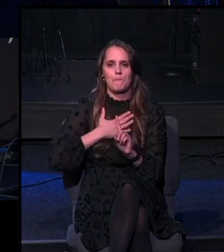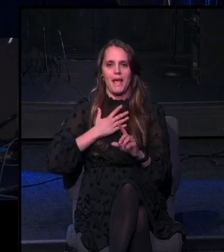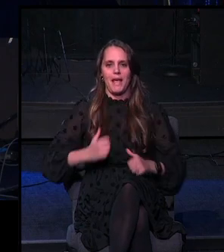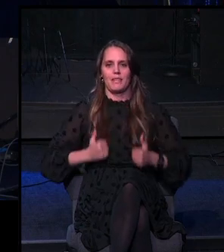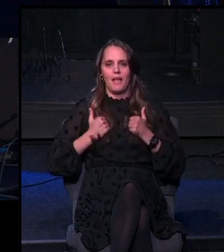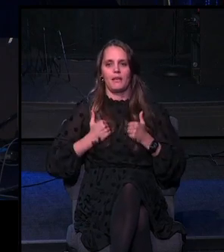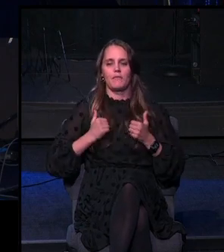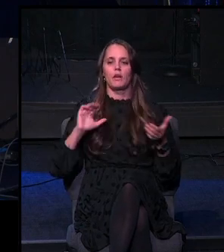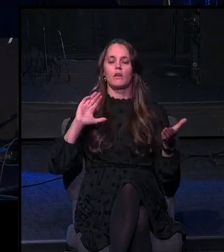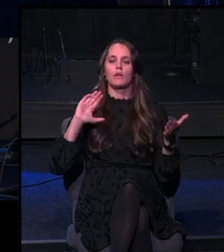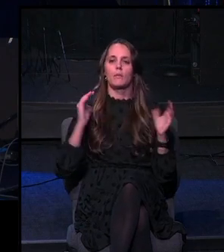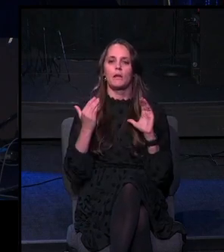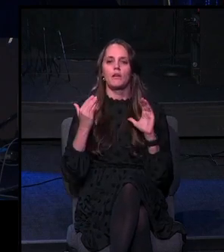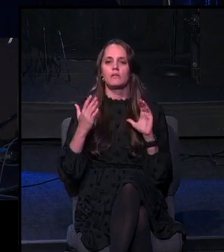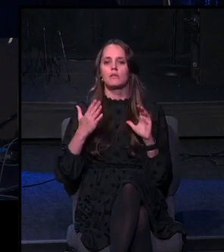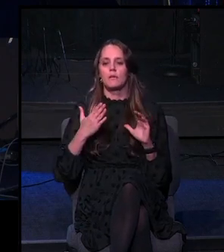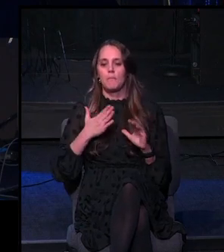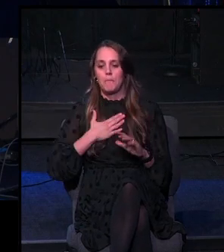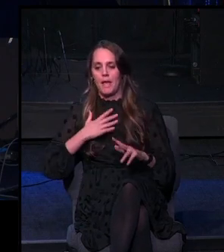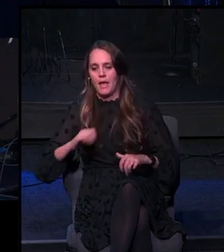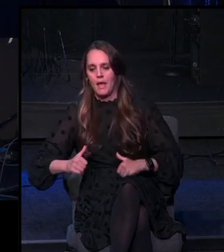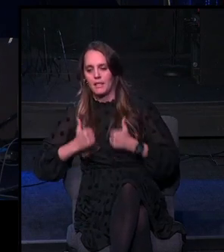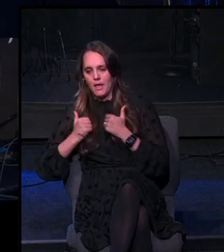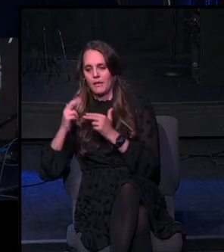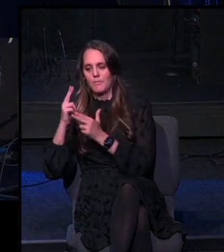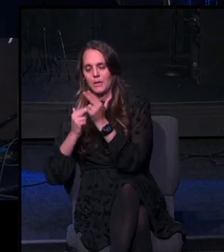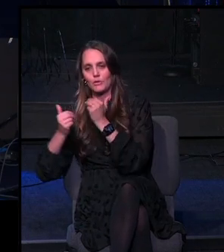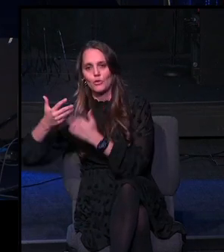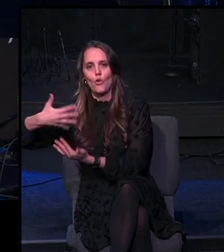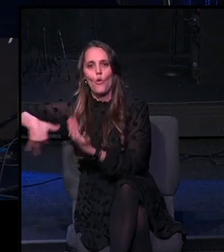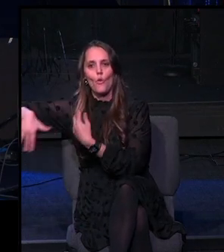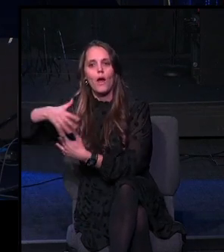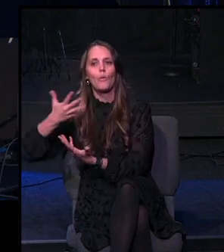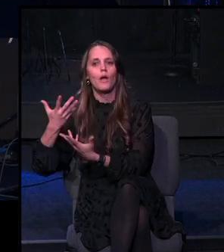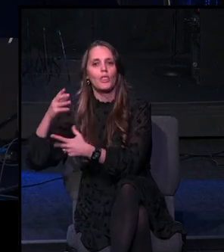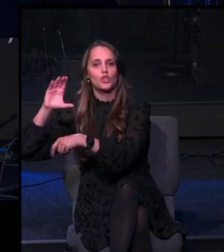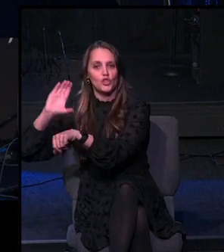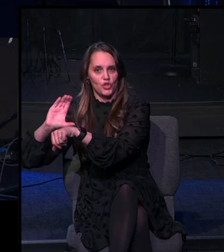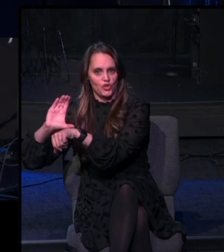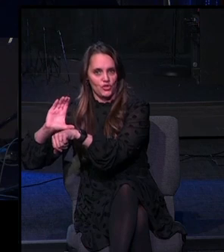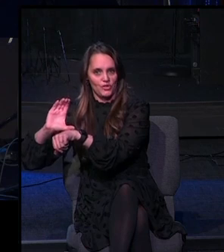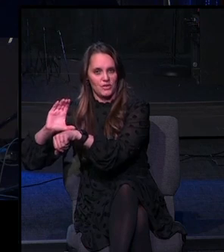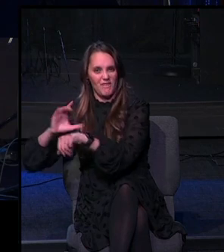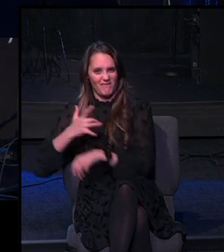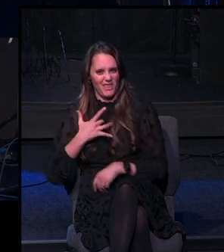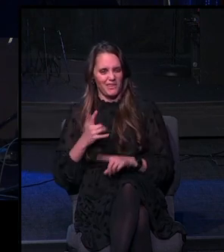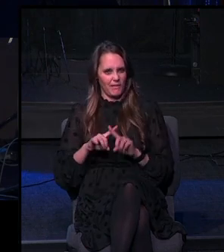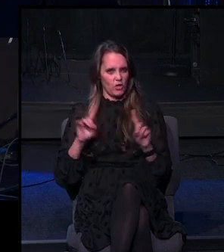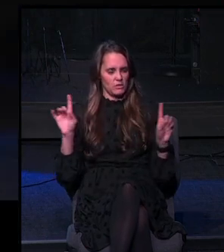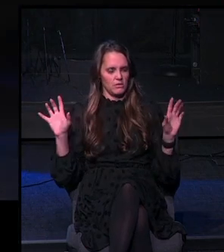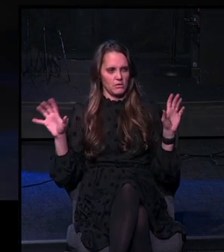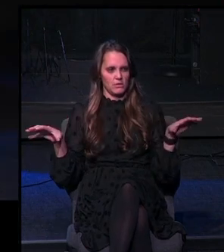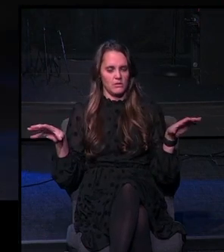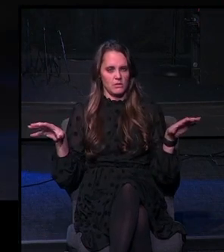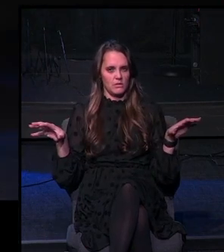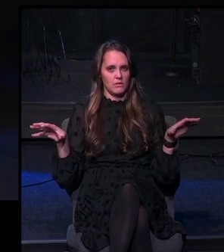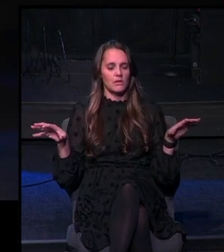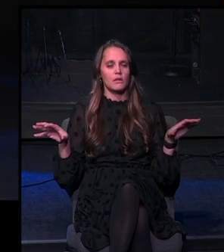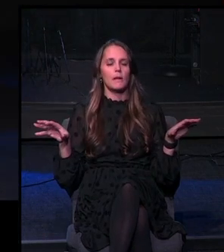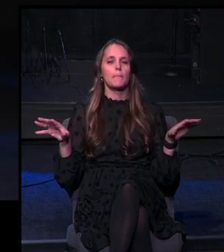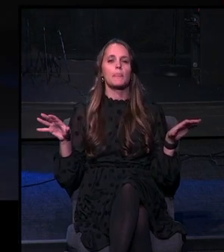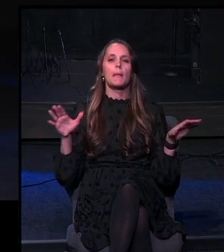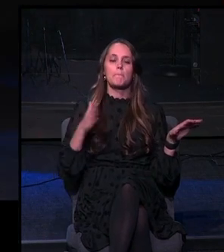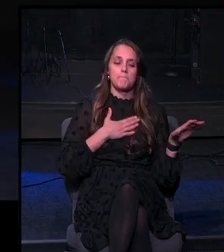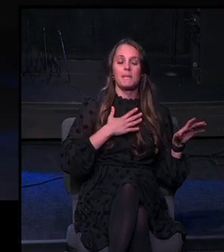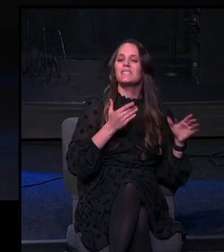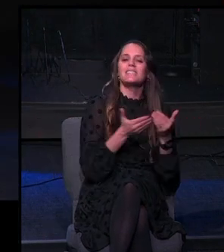around the church. You feel the difference? It's way easier to say, my life is the epicenter, it's the focus, it's the